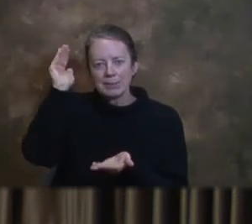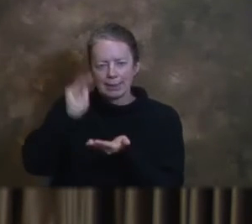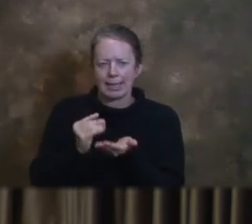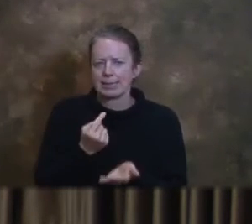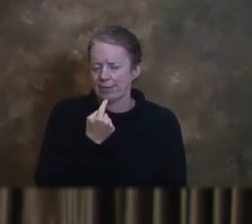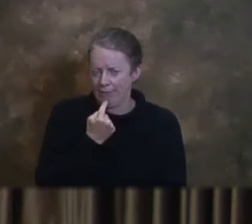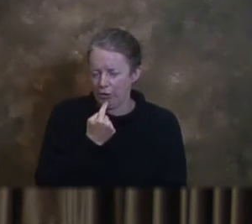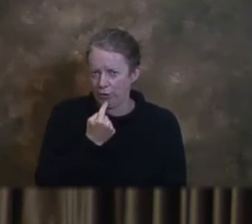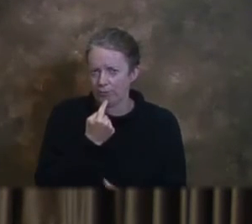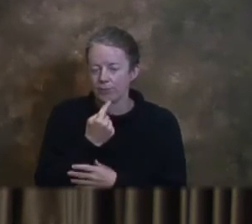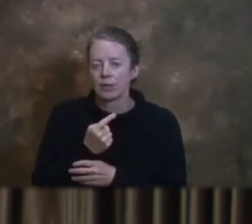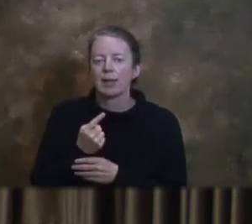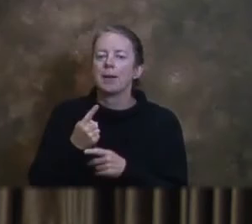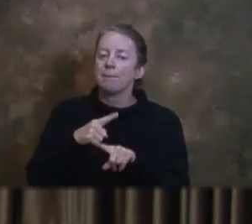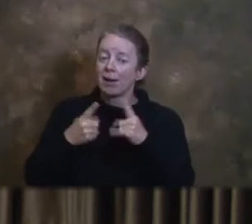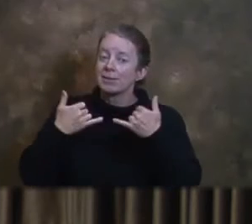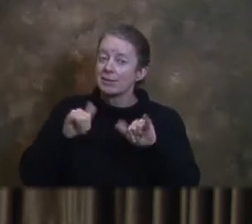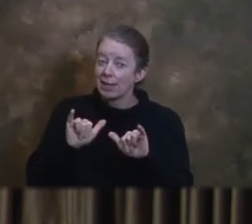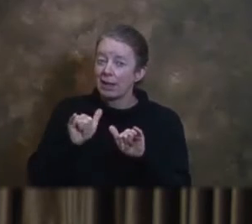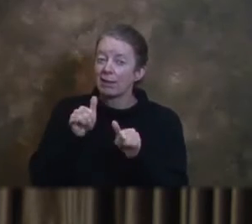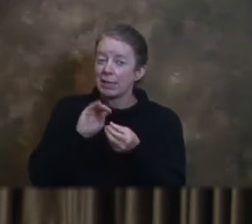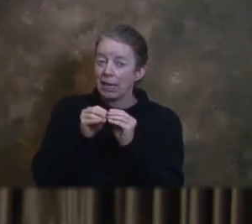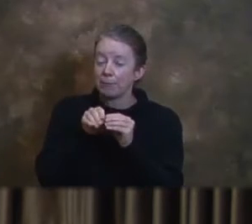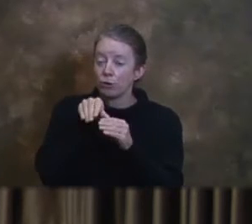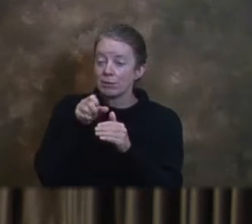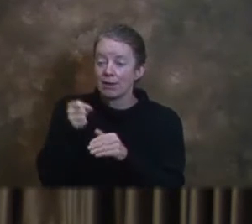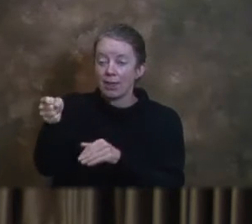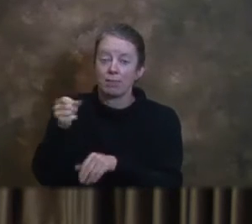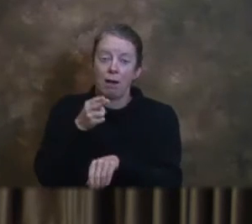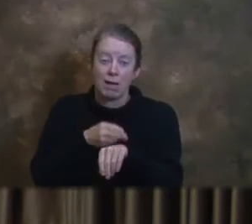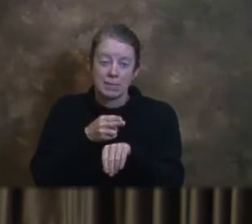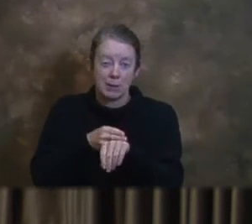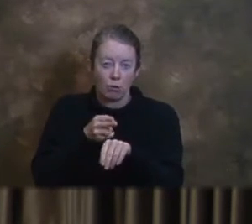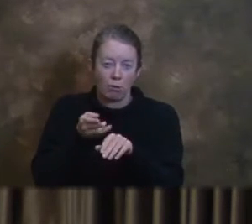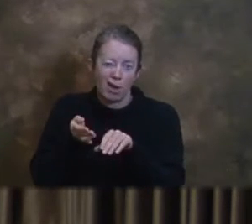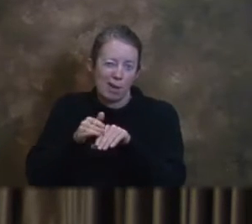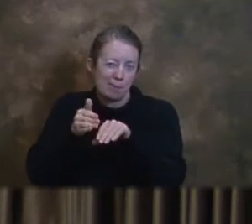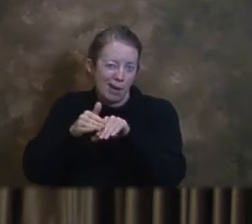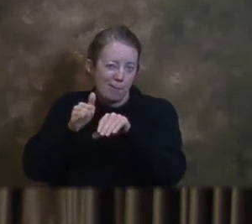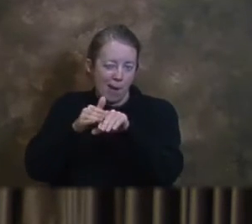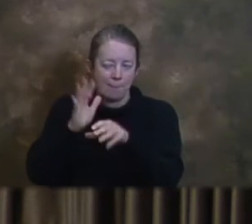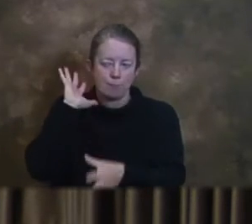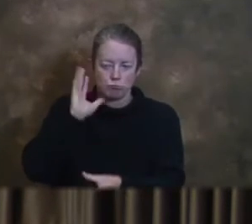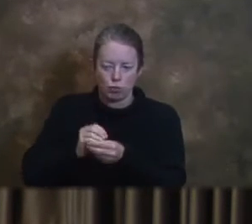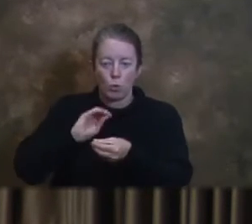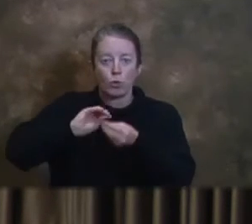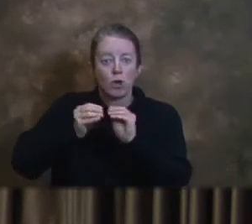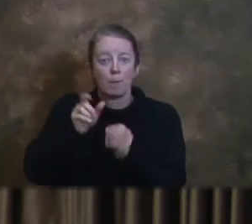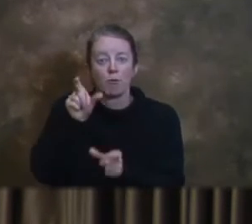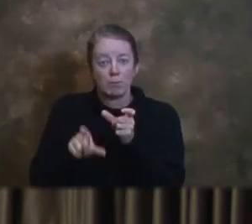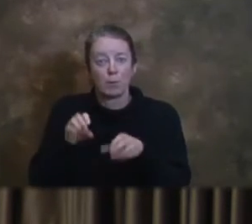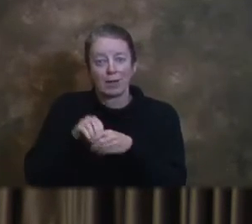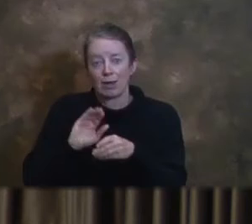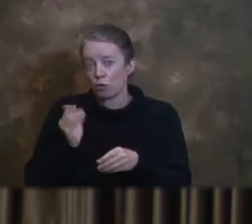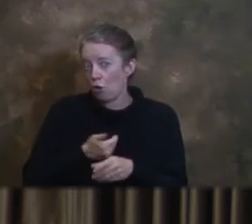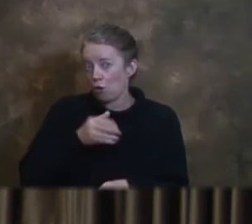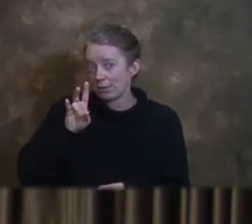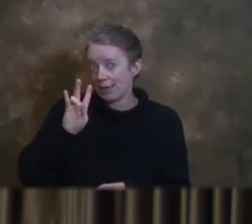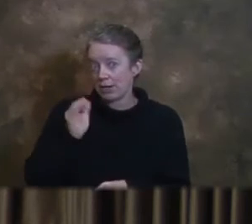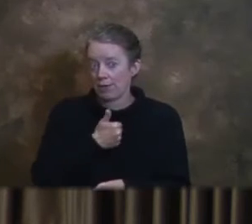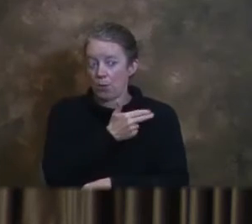and across the state and across the country. The total number today in our system, so all 7 of our hospitals,